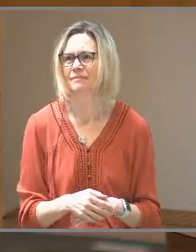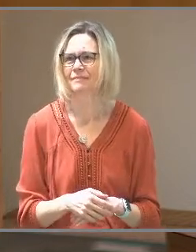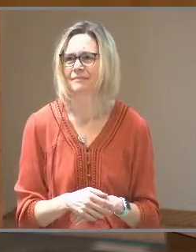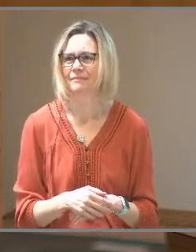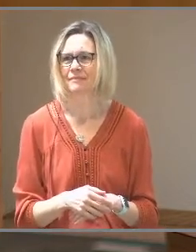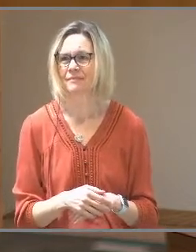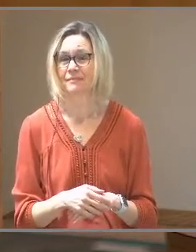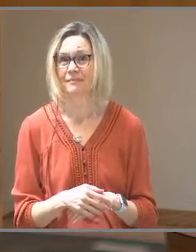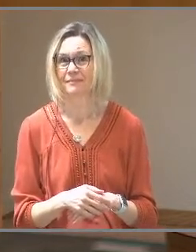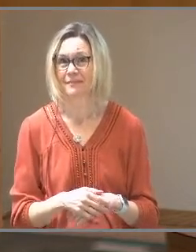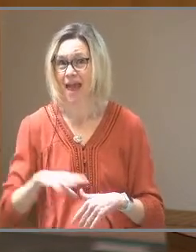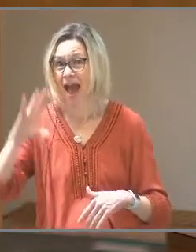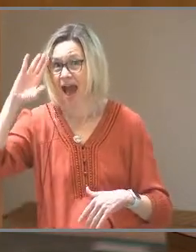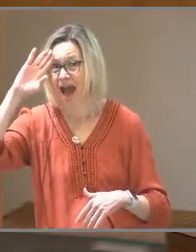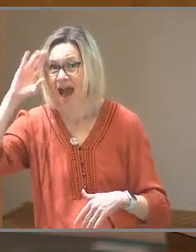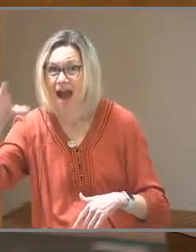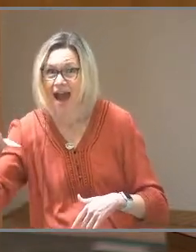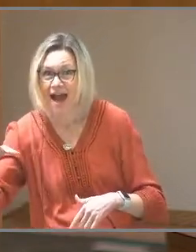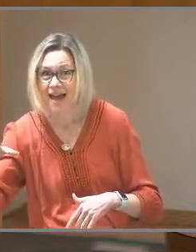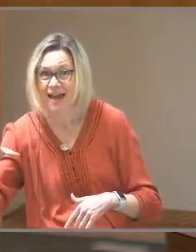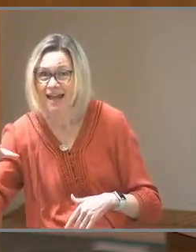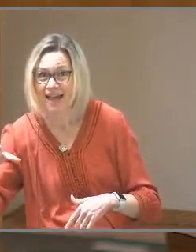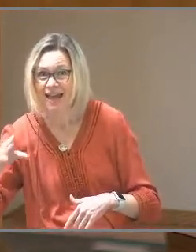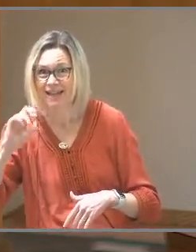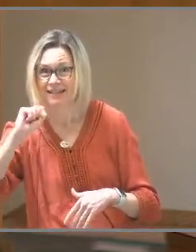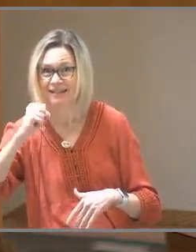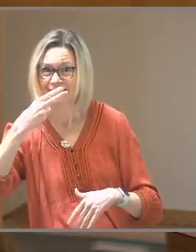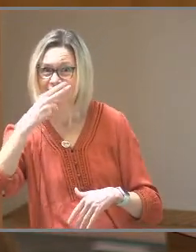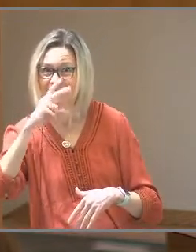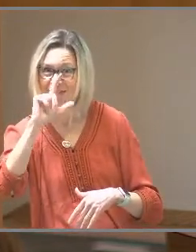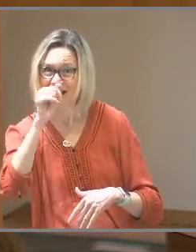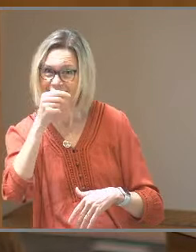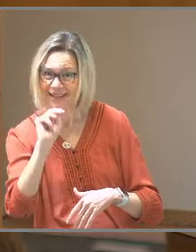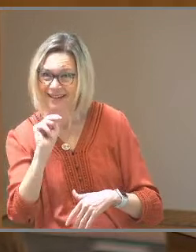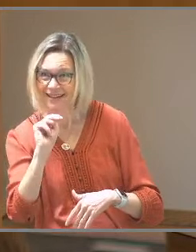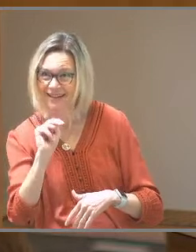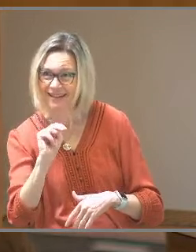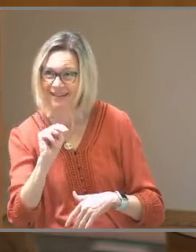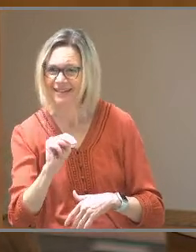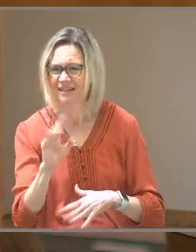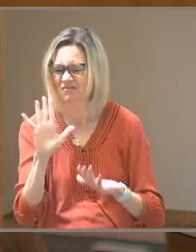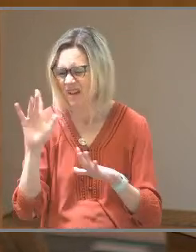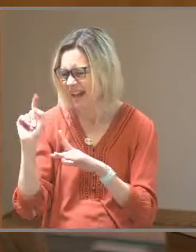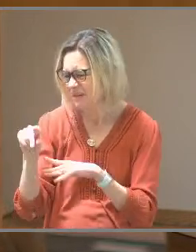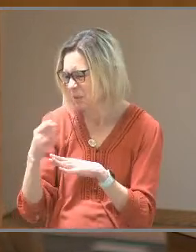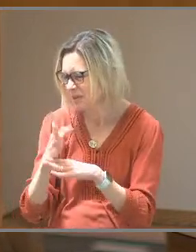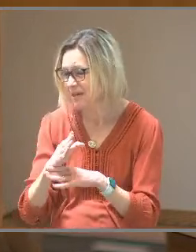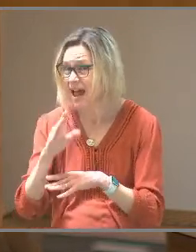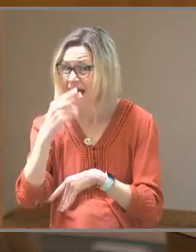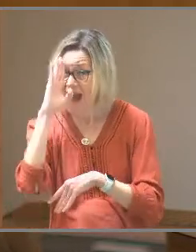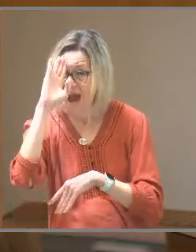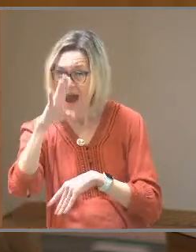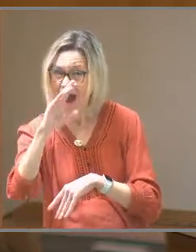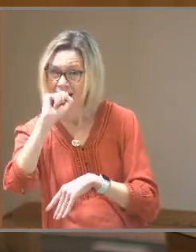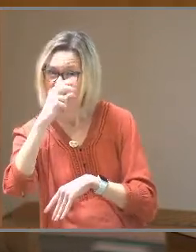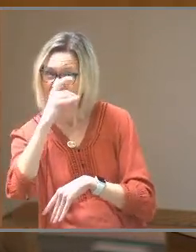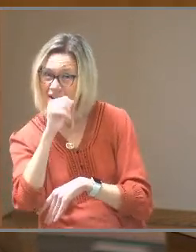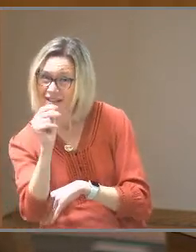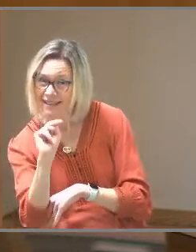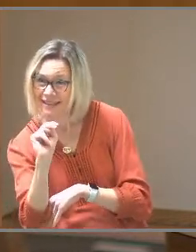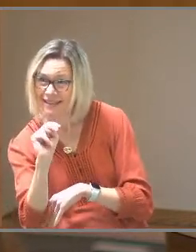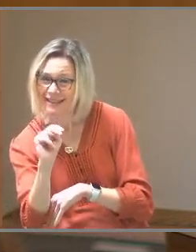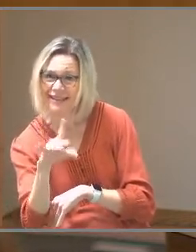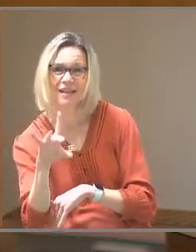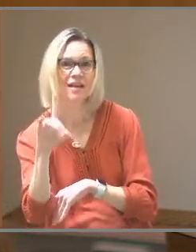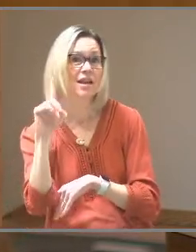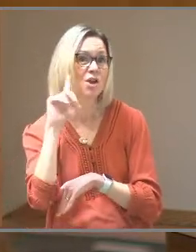And I say, "Hi," and this is Sheldon, and I ask the permission to share the story. I say, "Hi, Sheldon," and then when he heard